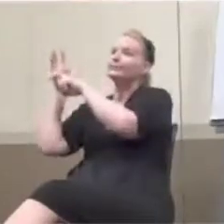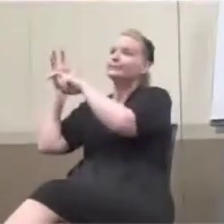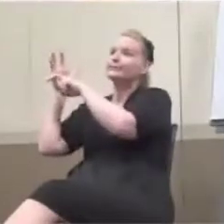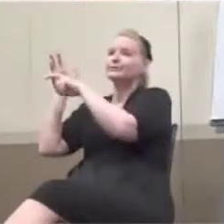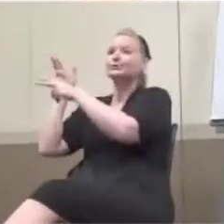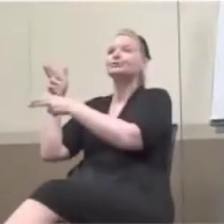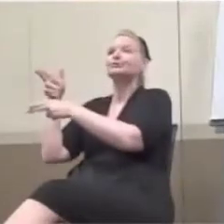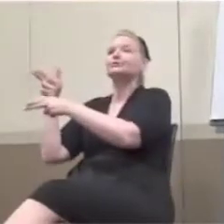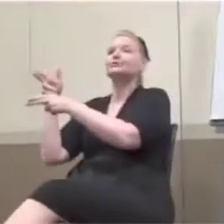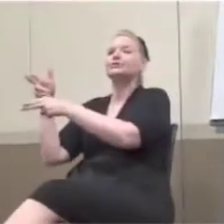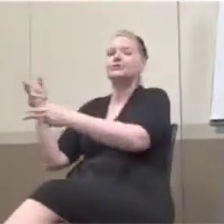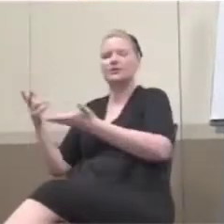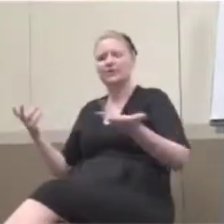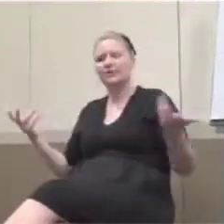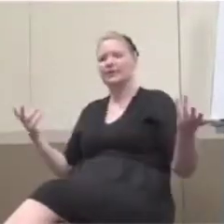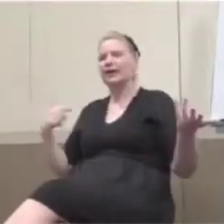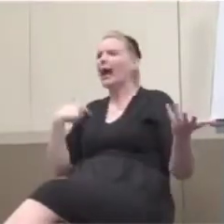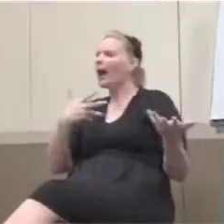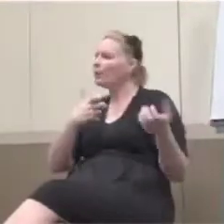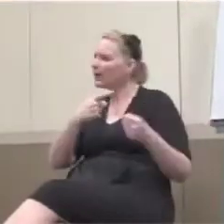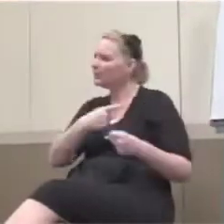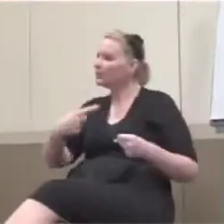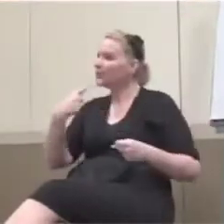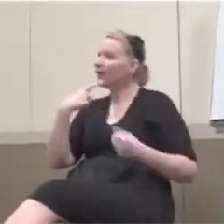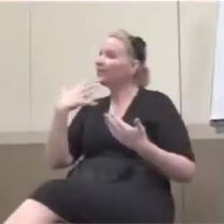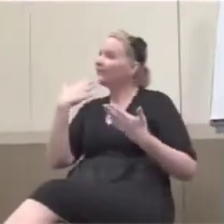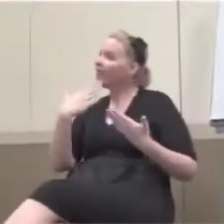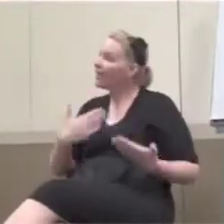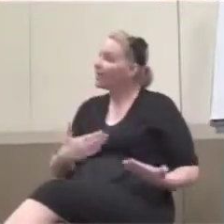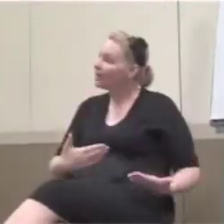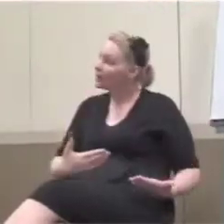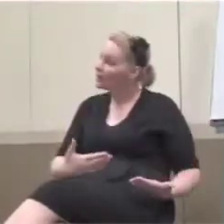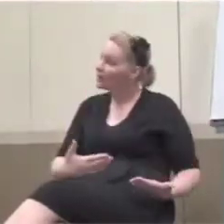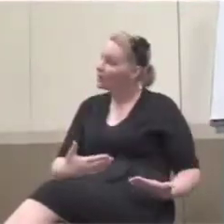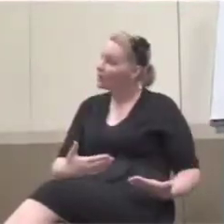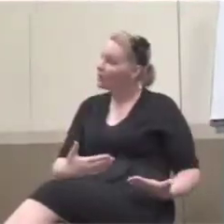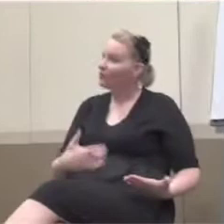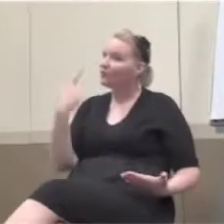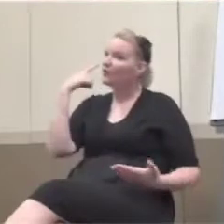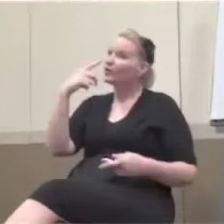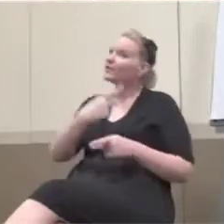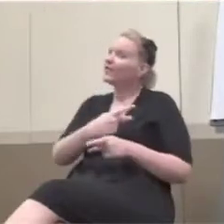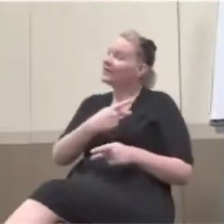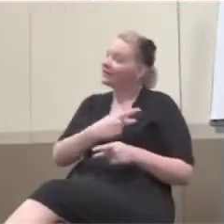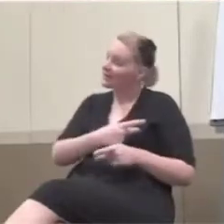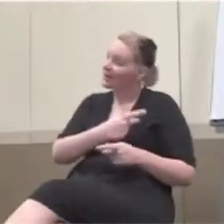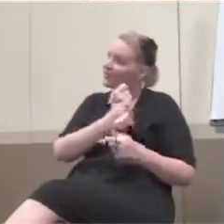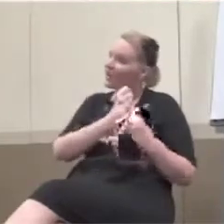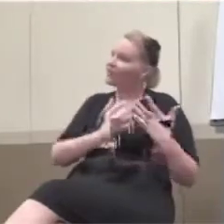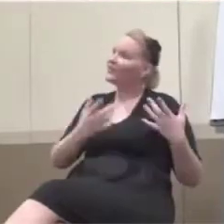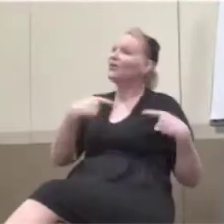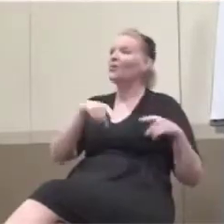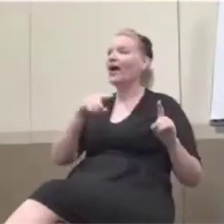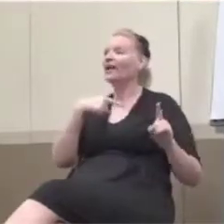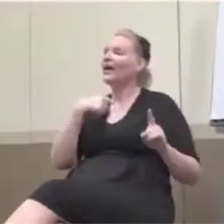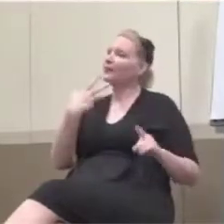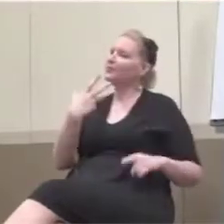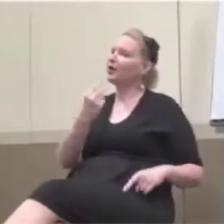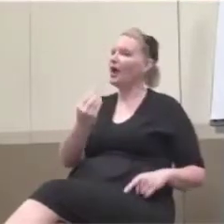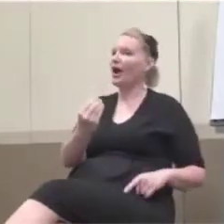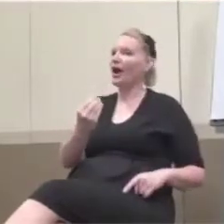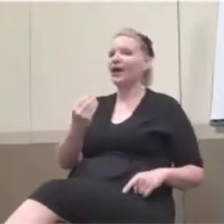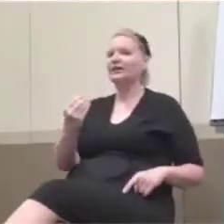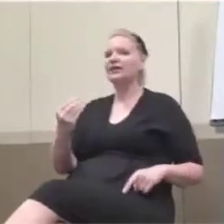Right. So I really just wanted him to say, hey, thanks for, taking care of all of this while I'm gone. And he'll say, well,